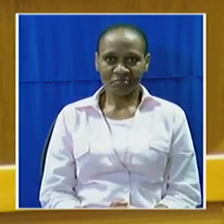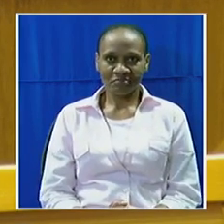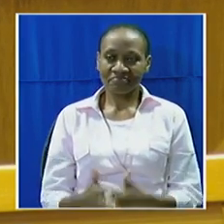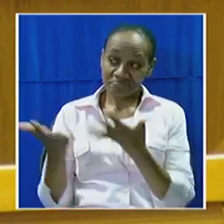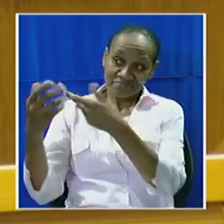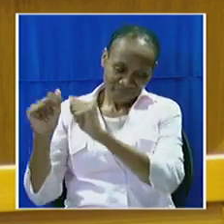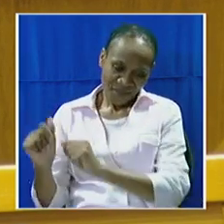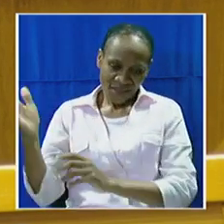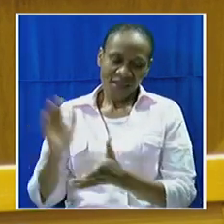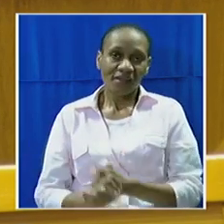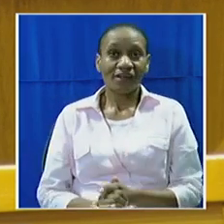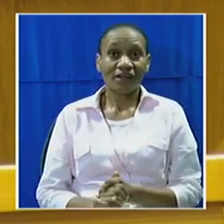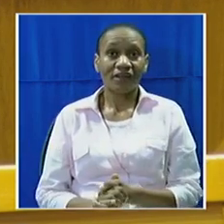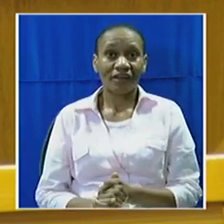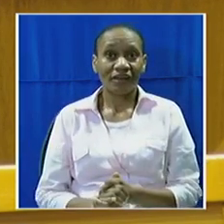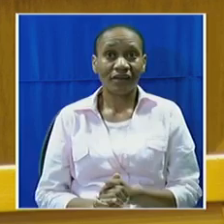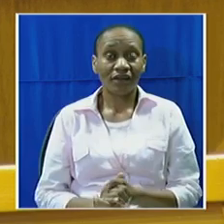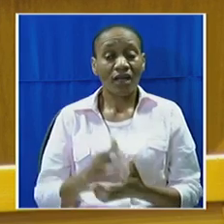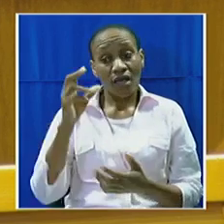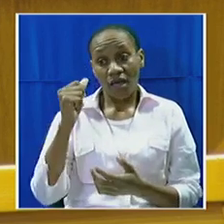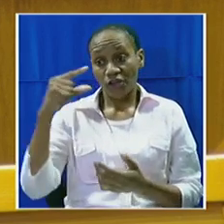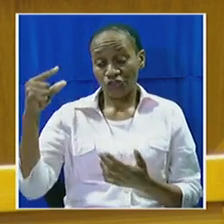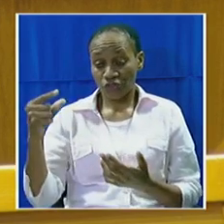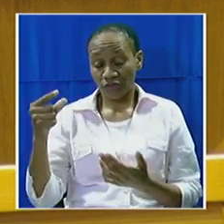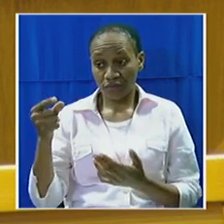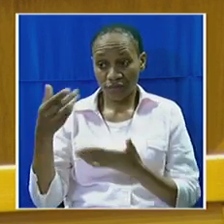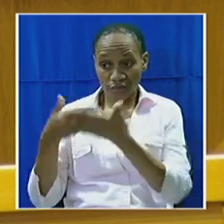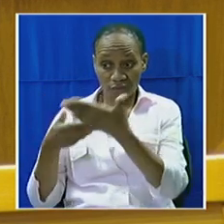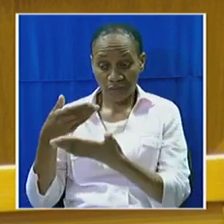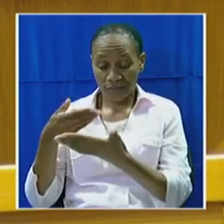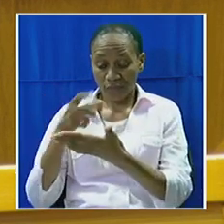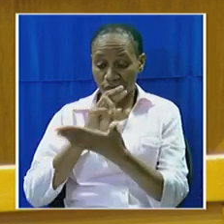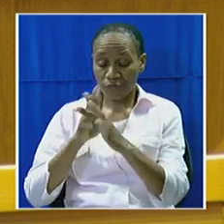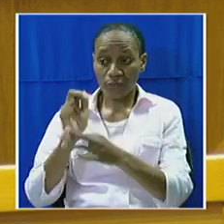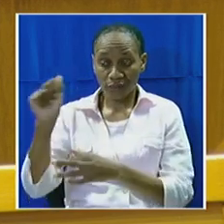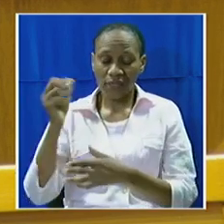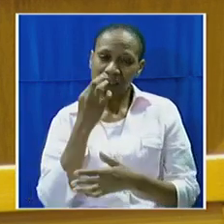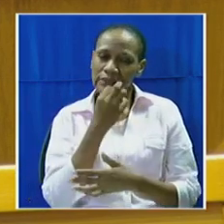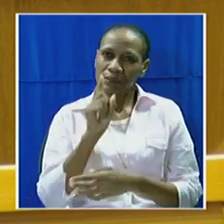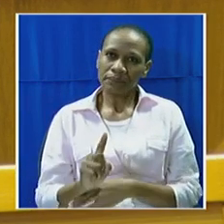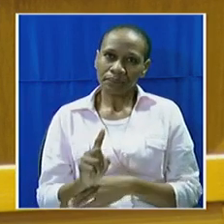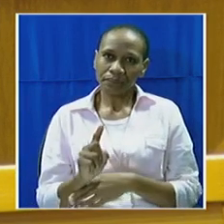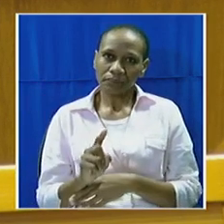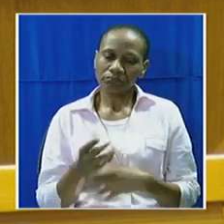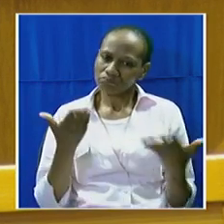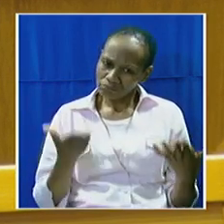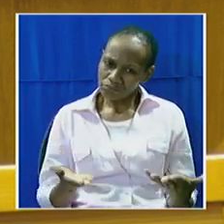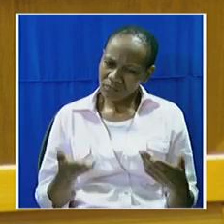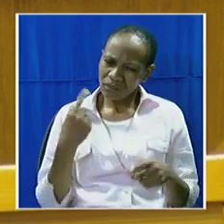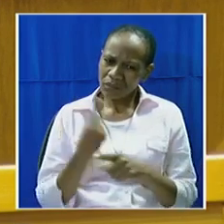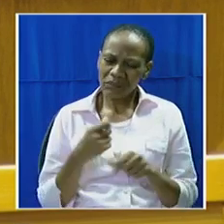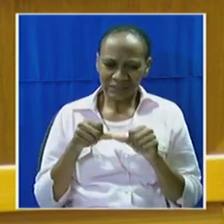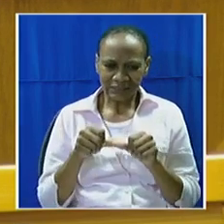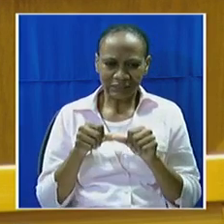Chairperson, according to the Auditor General, the overarching reason for the continuously poor